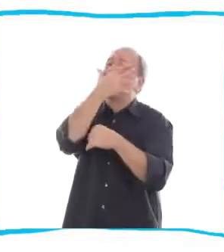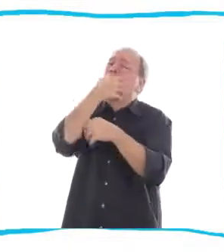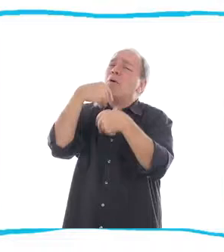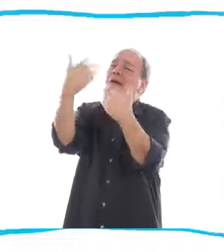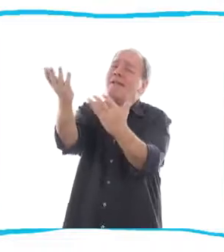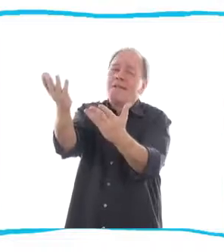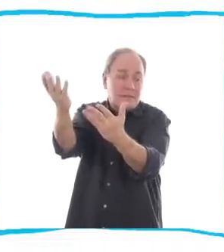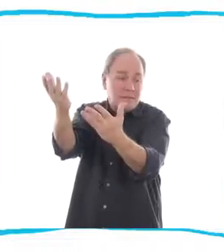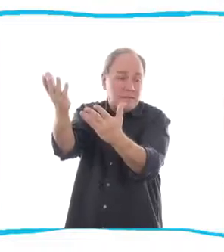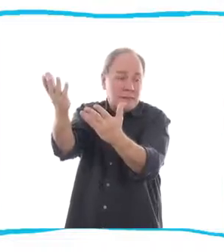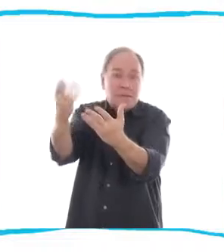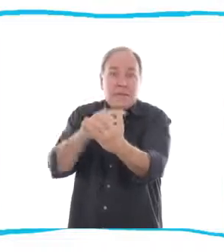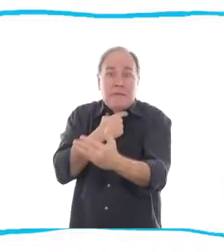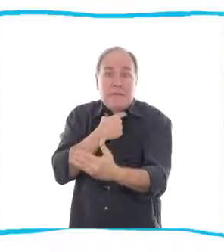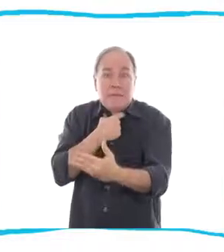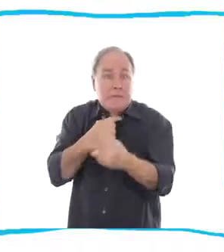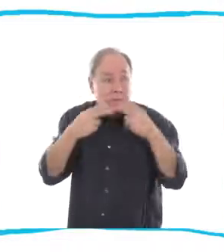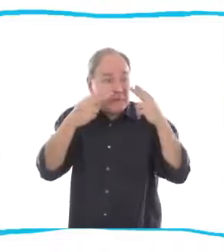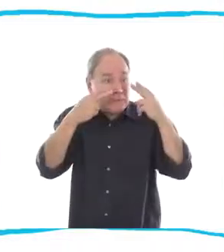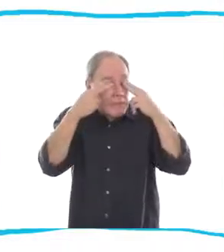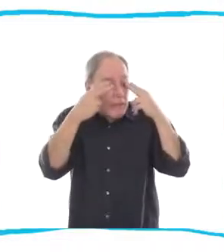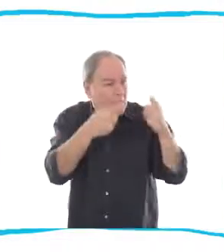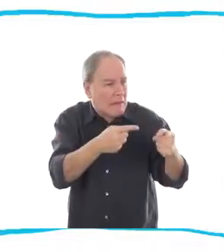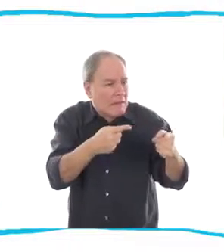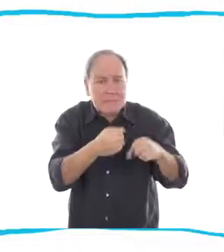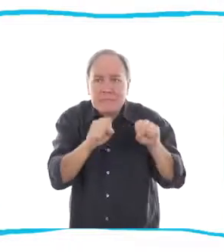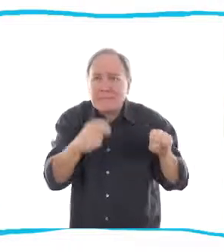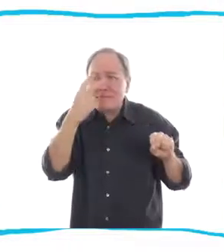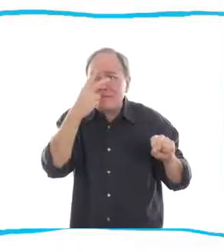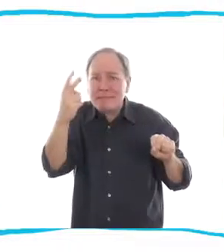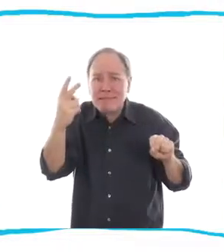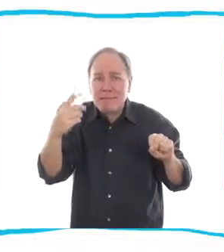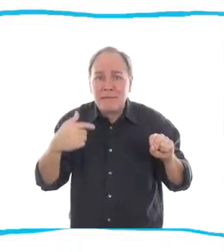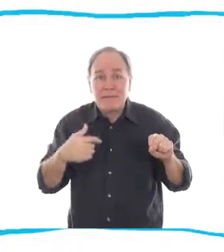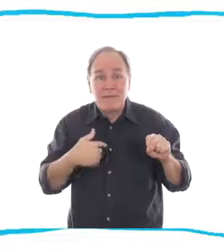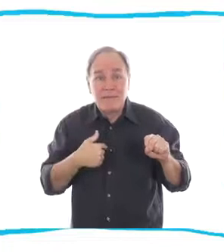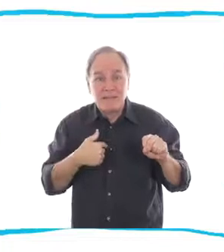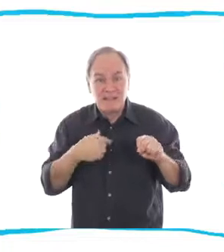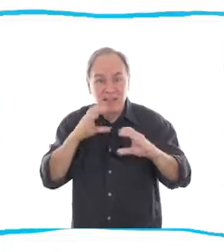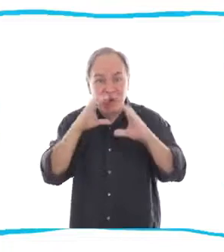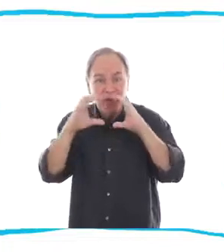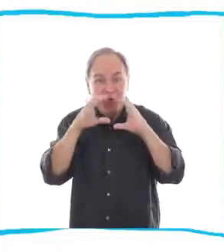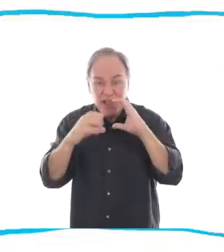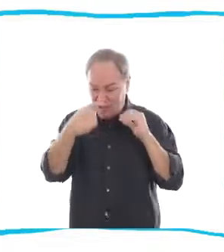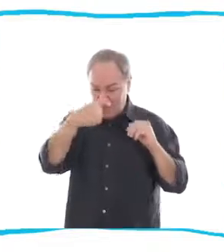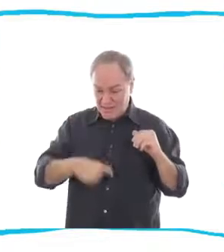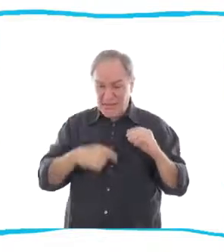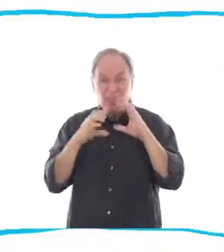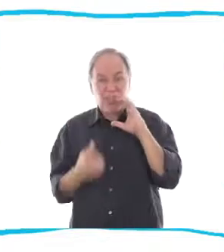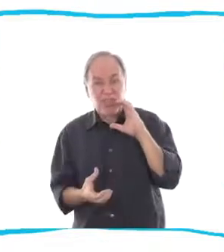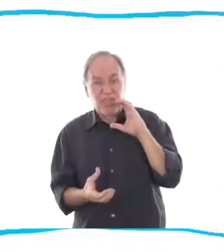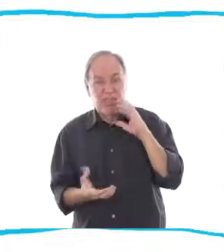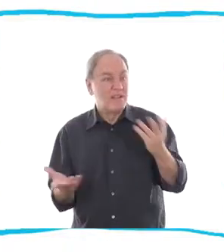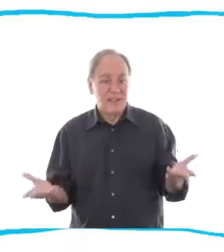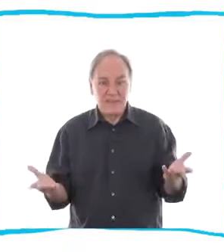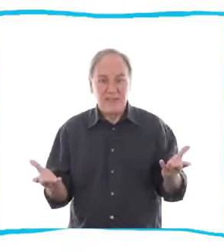something that, as a communicator, you have failed from the beginning because you have not really analyzed your target audience and I didn't